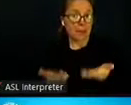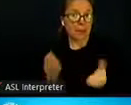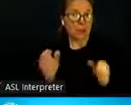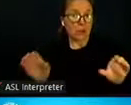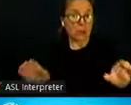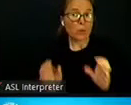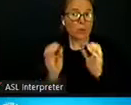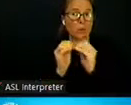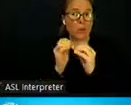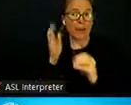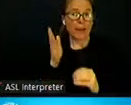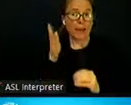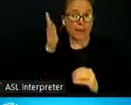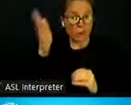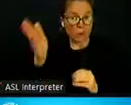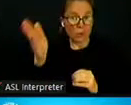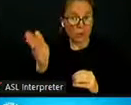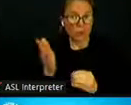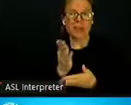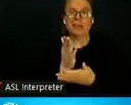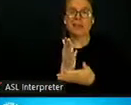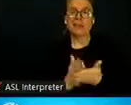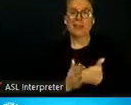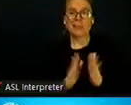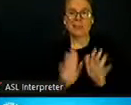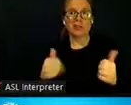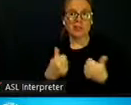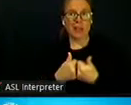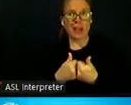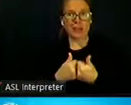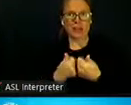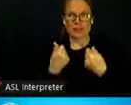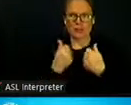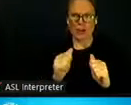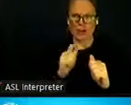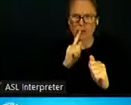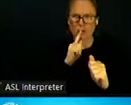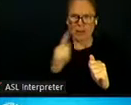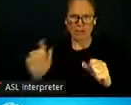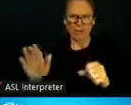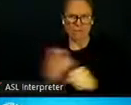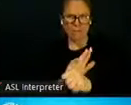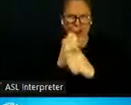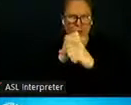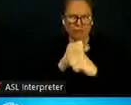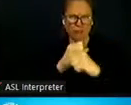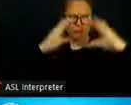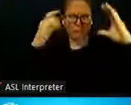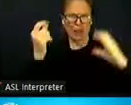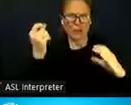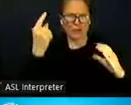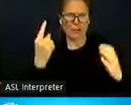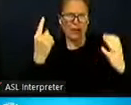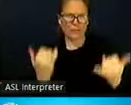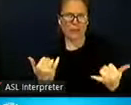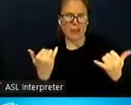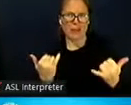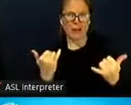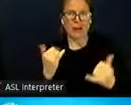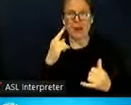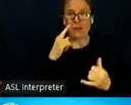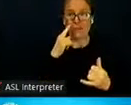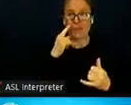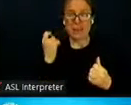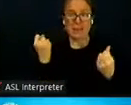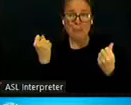future. We're having a little difficulty getting our head around it at this stage of the game because of all of the